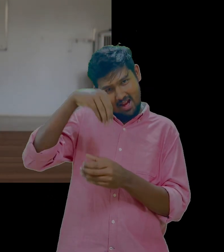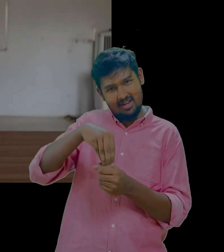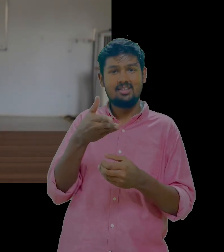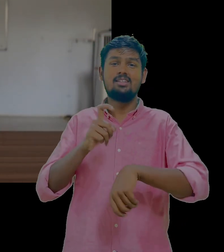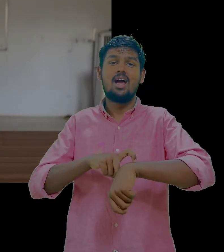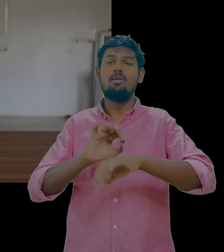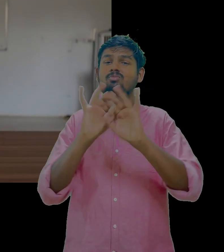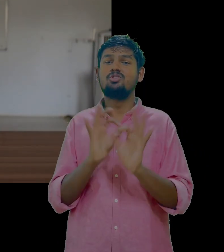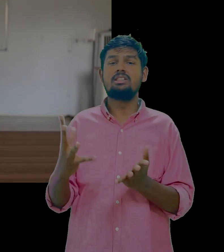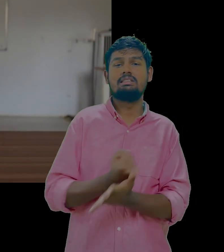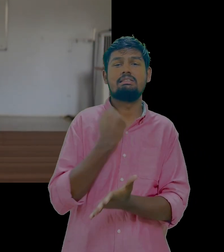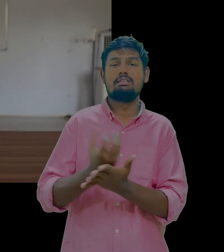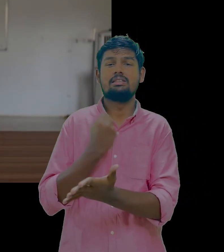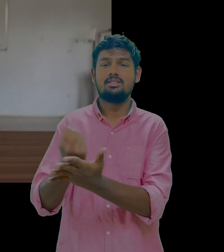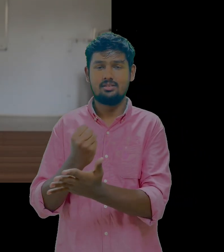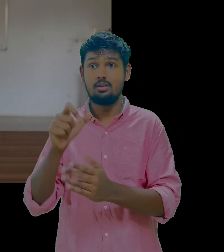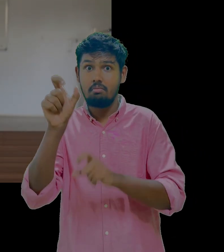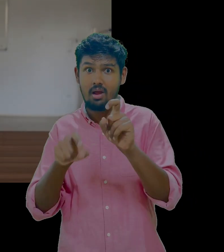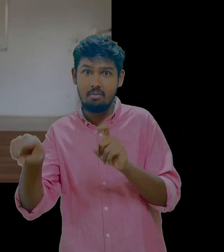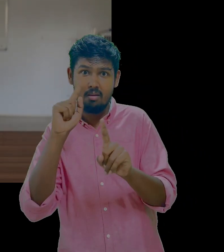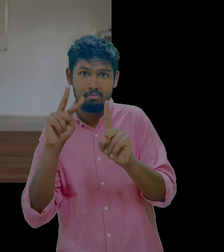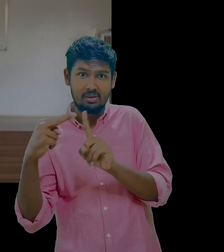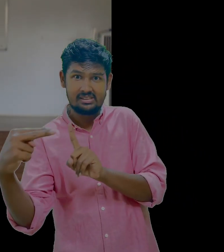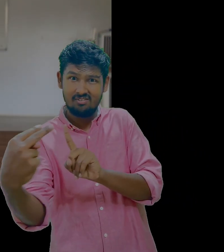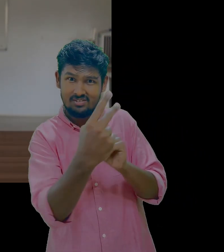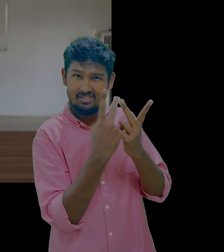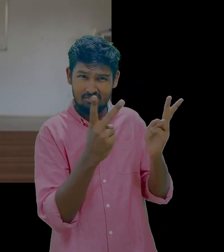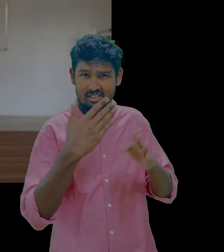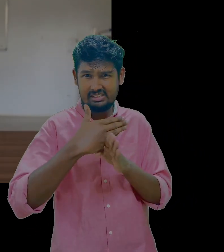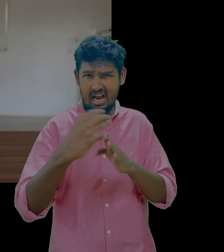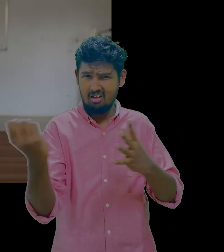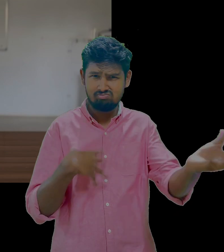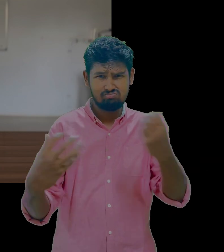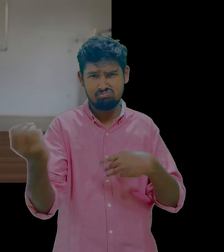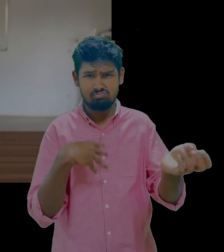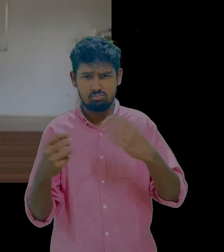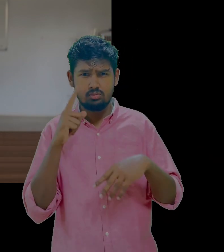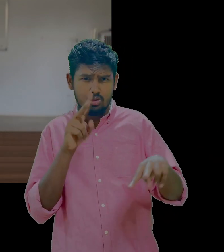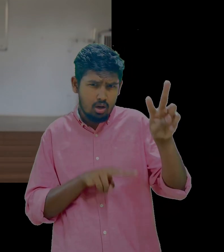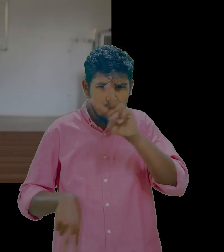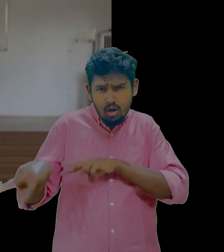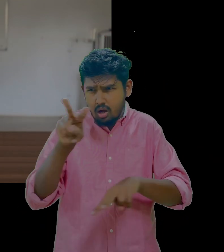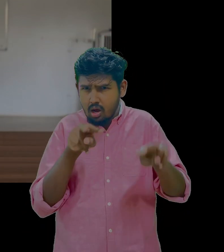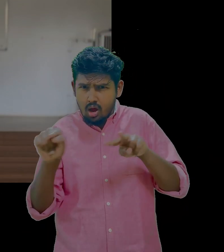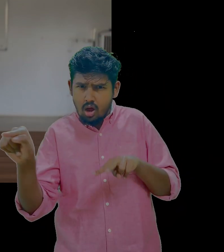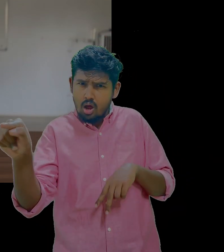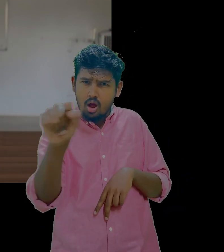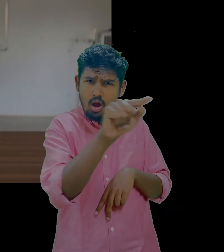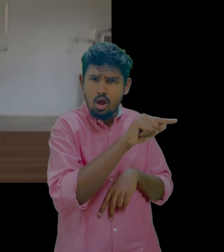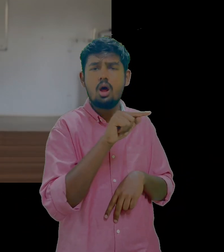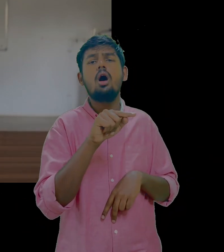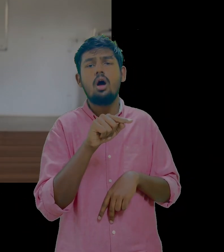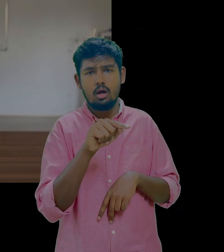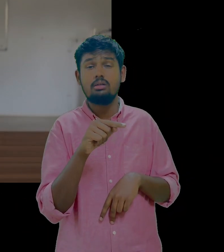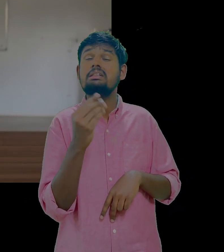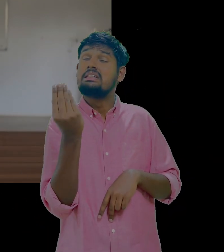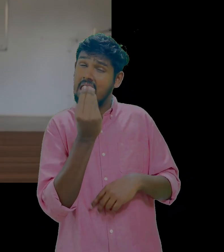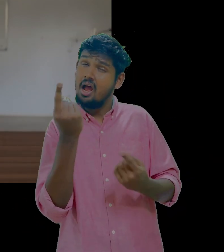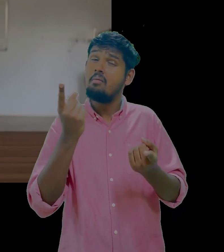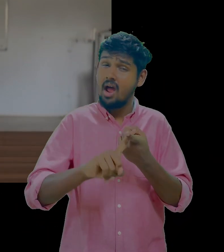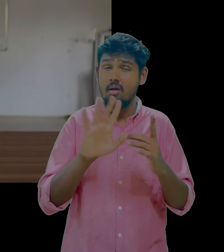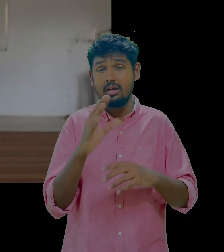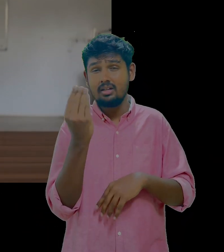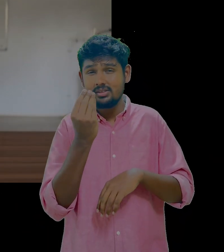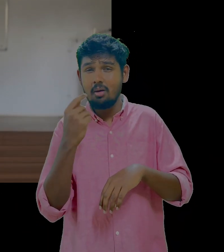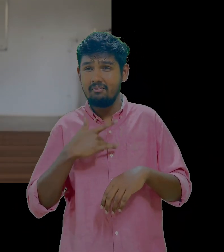very important to be assertive and put forth your point, but there will be instances where you will have to wait for your turn. When you have to wait for your turn,